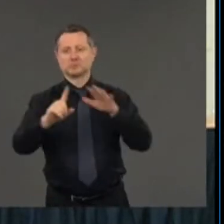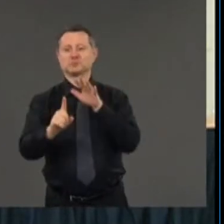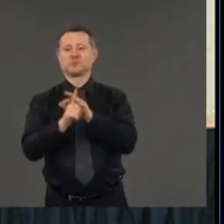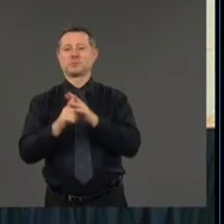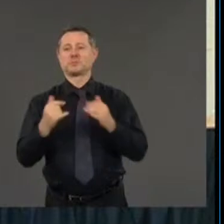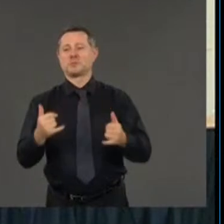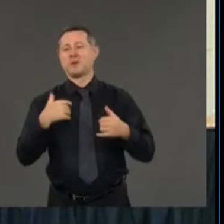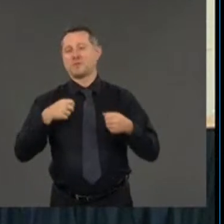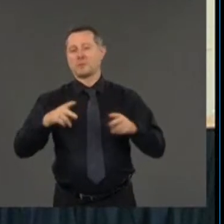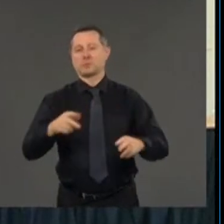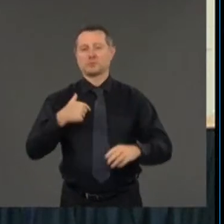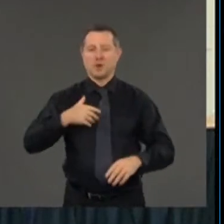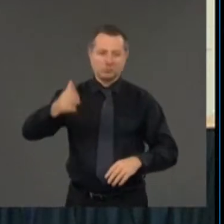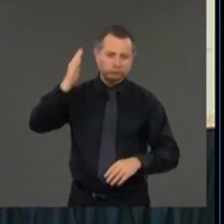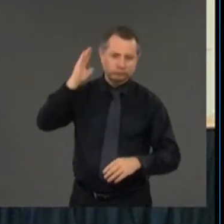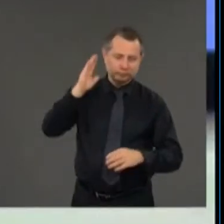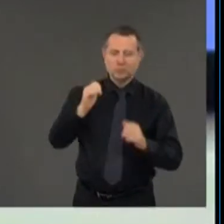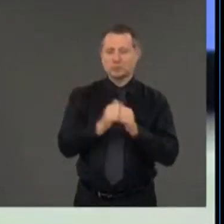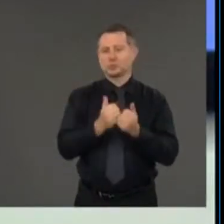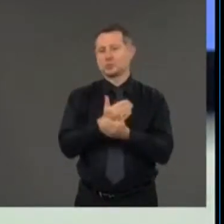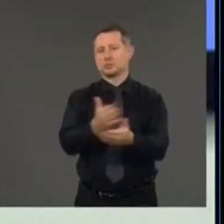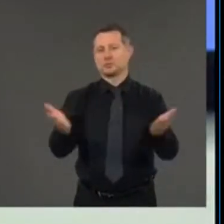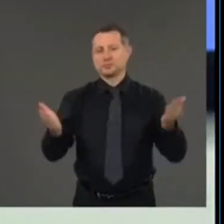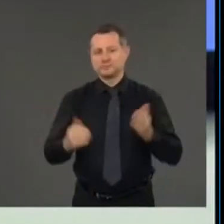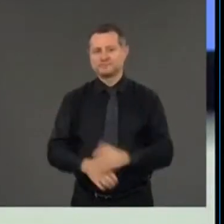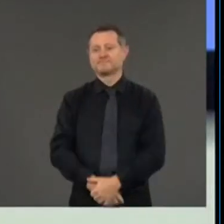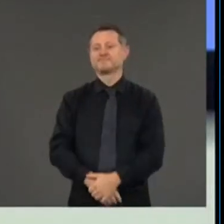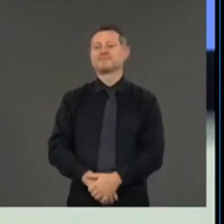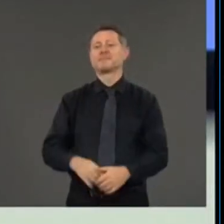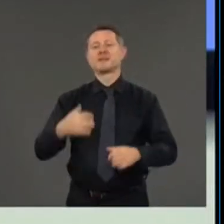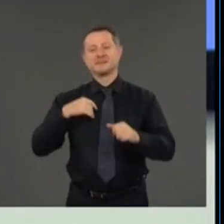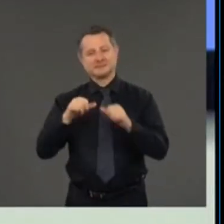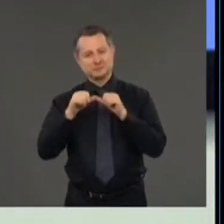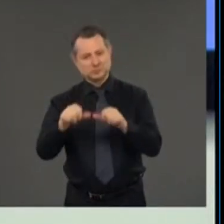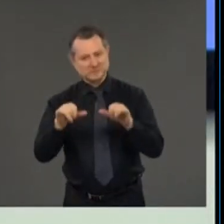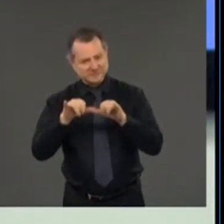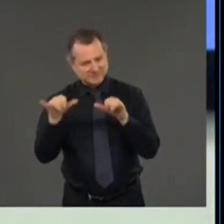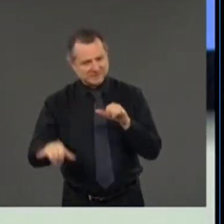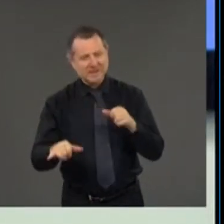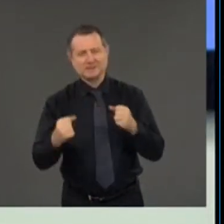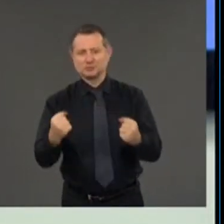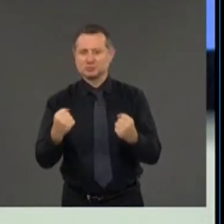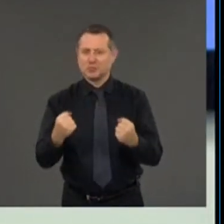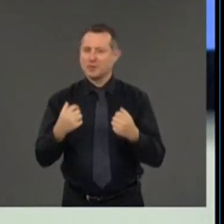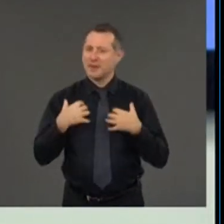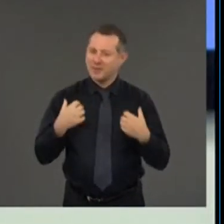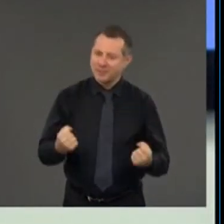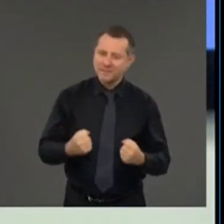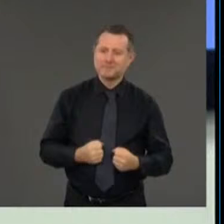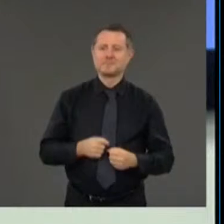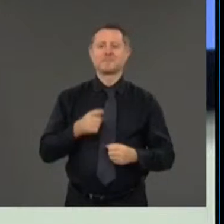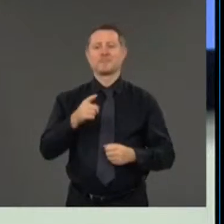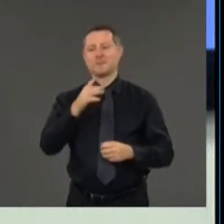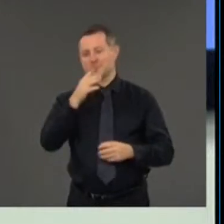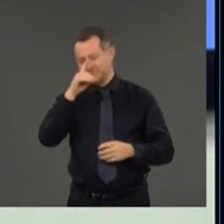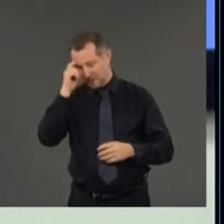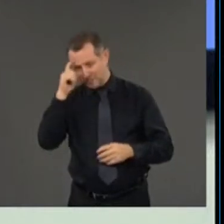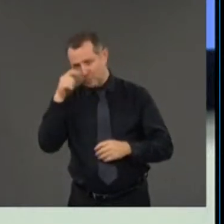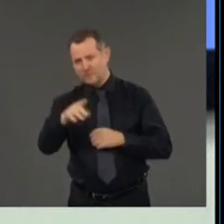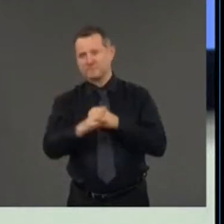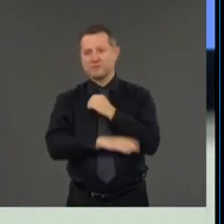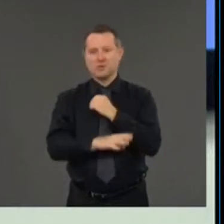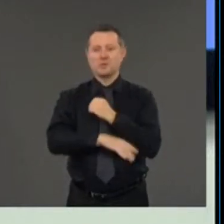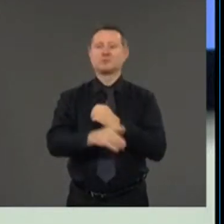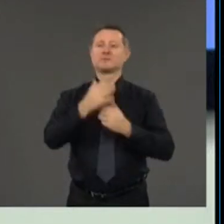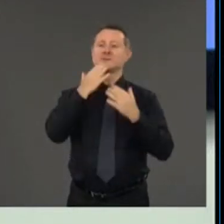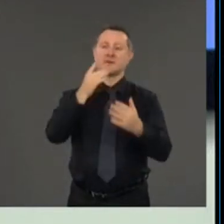share this report with you. I wish you all that you stay healthy as we move through the summer and into the fall. And thank you. If there are other